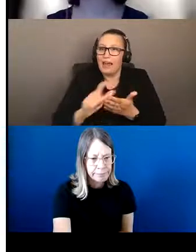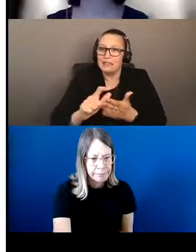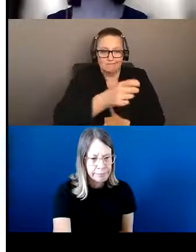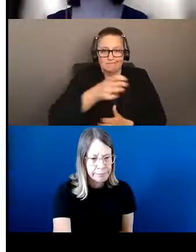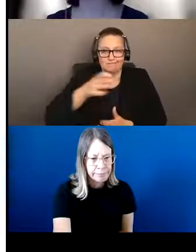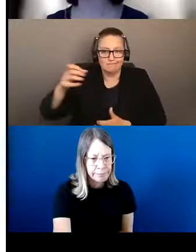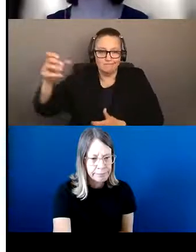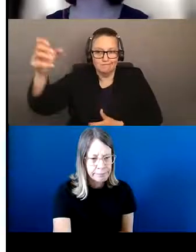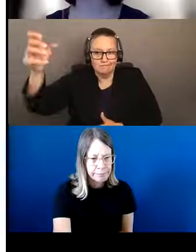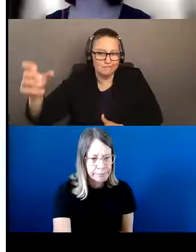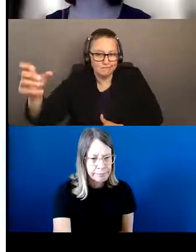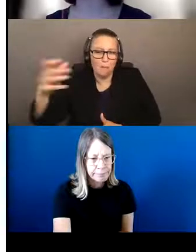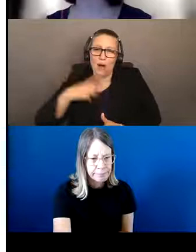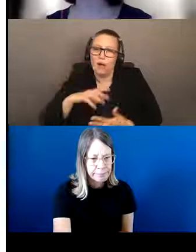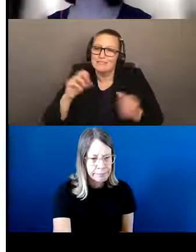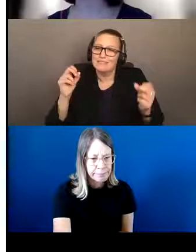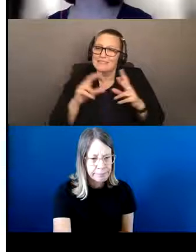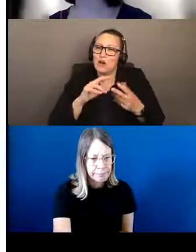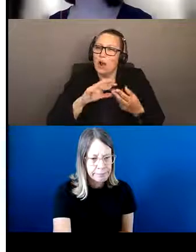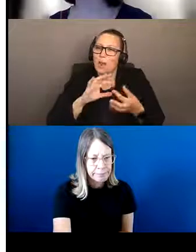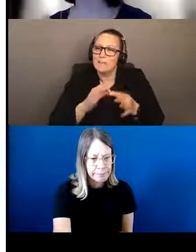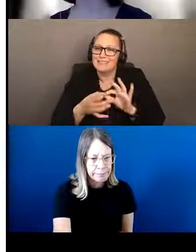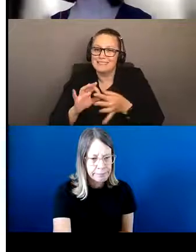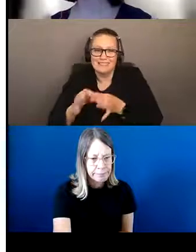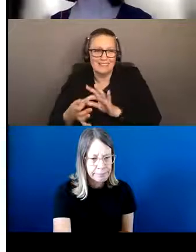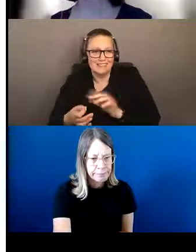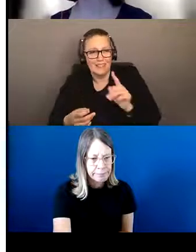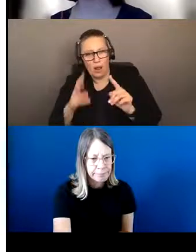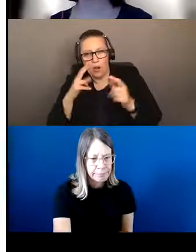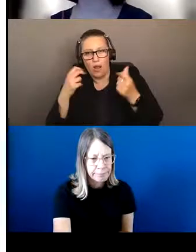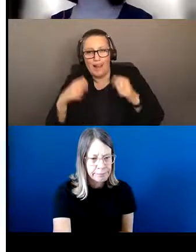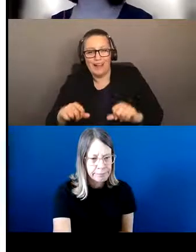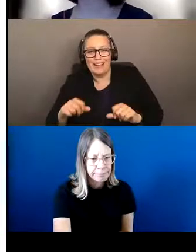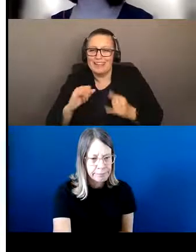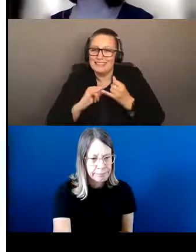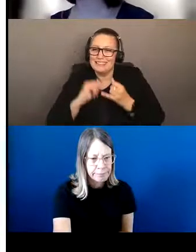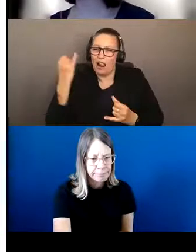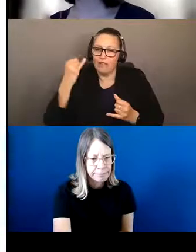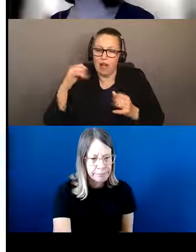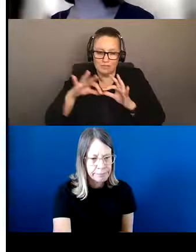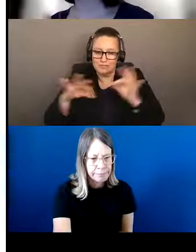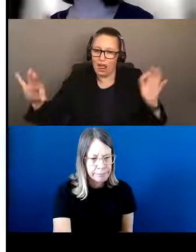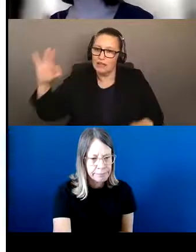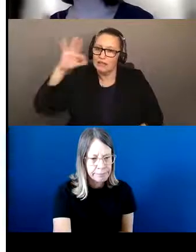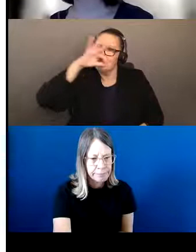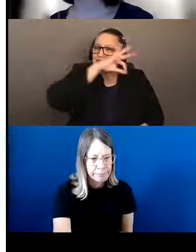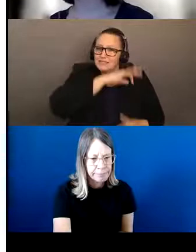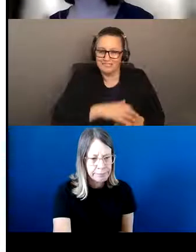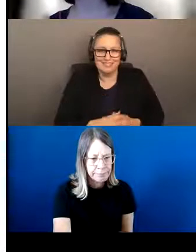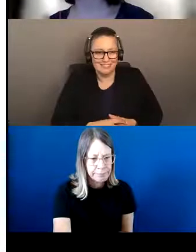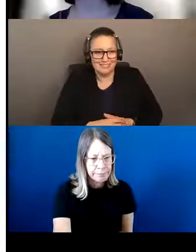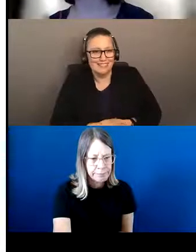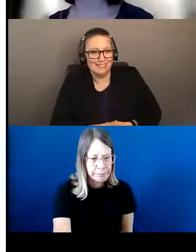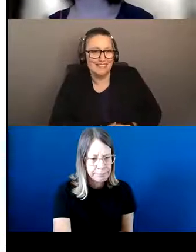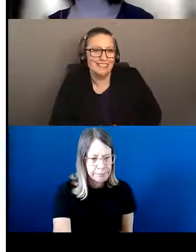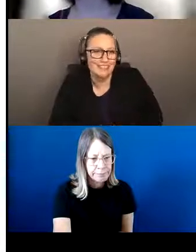never particularly liked the work, known jovially by the public as the Silver Shish Kebab. The loss of the memorial was apparently